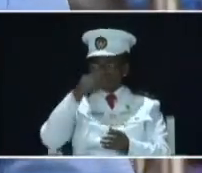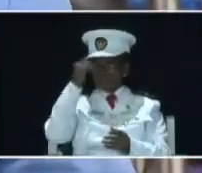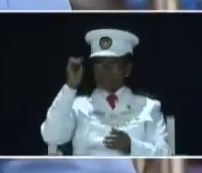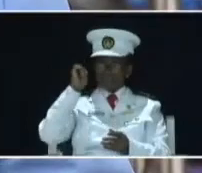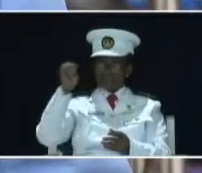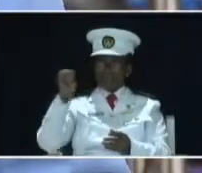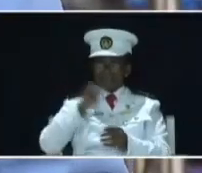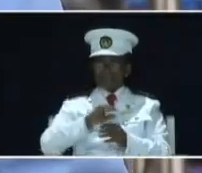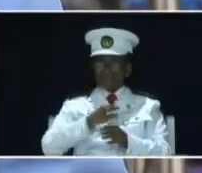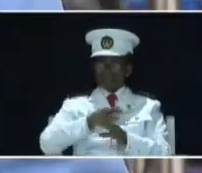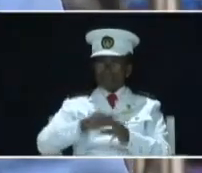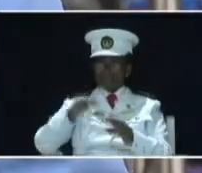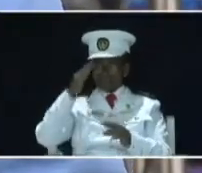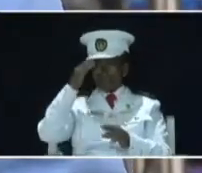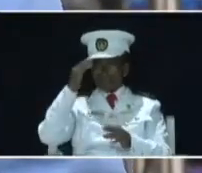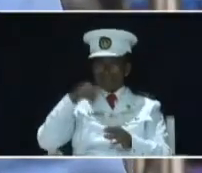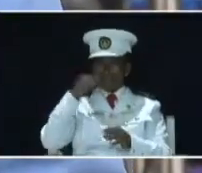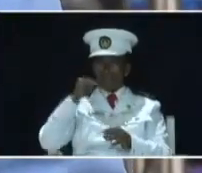Secondly,